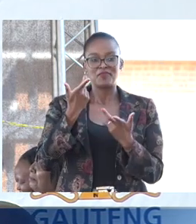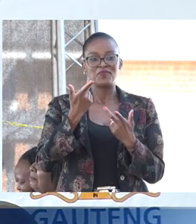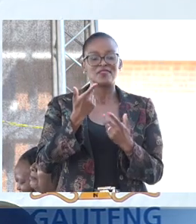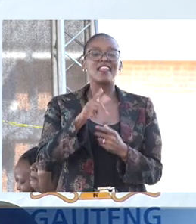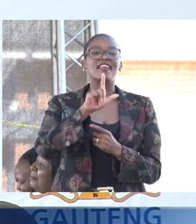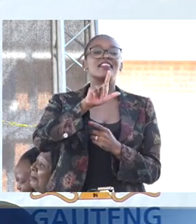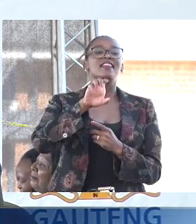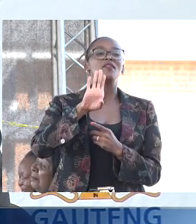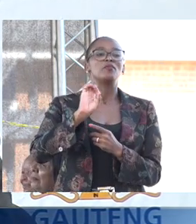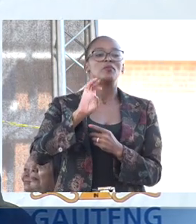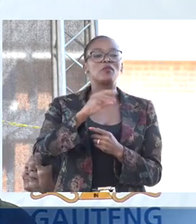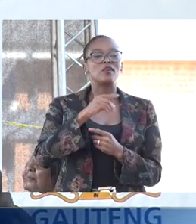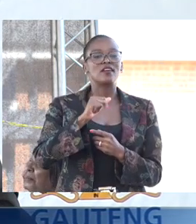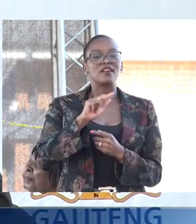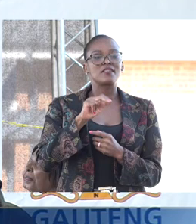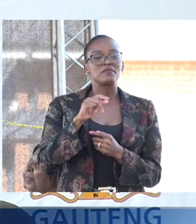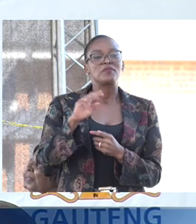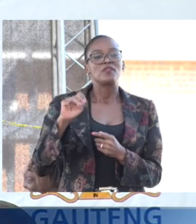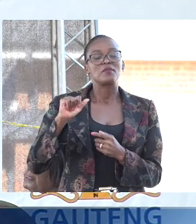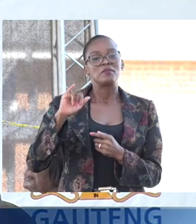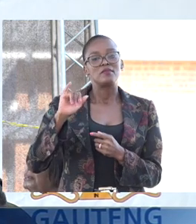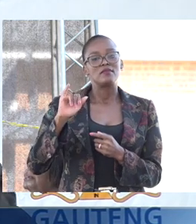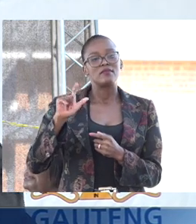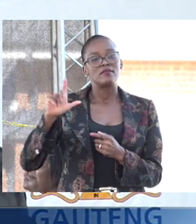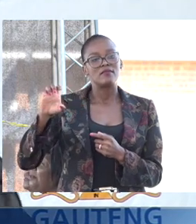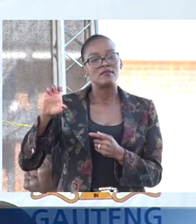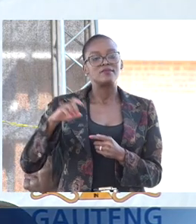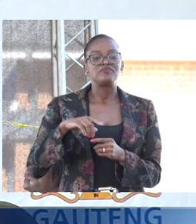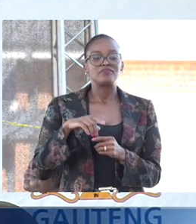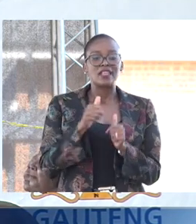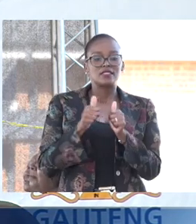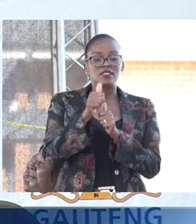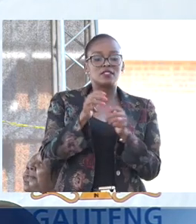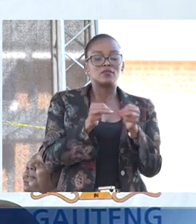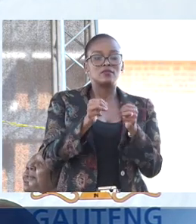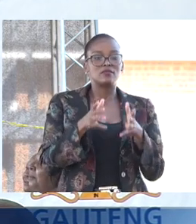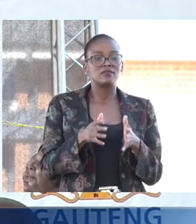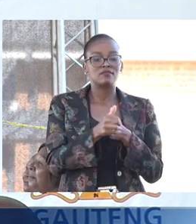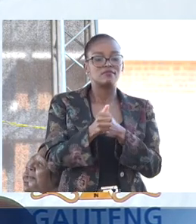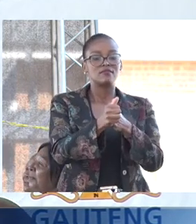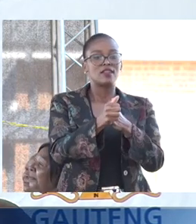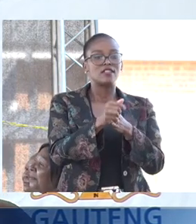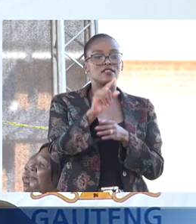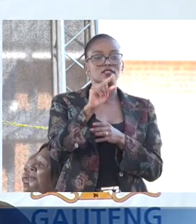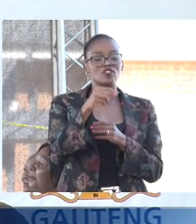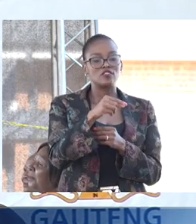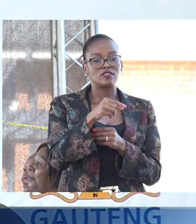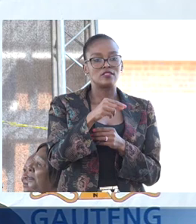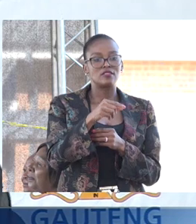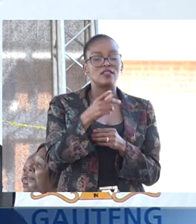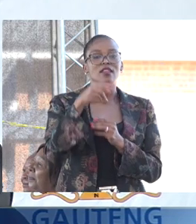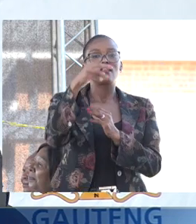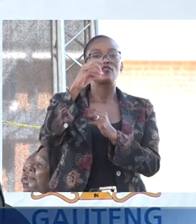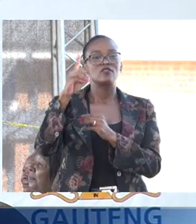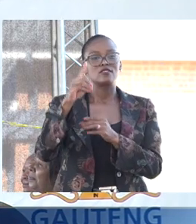Ntate Lebohang Maile. The senior management entirely led by the DG as well as the HOD of